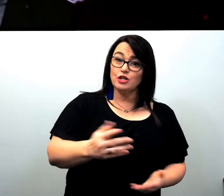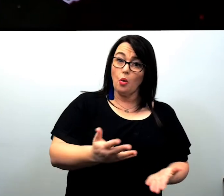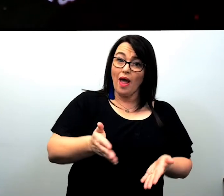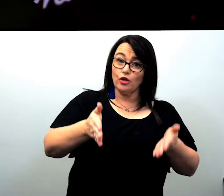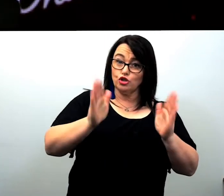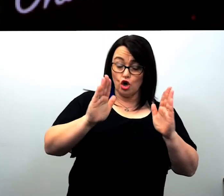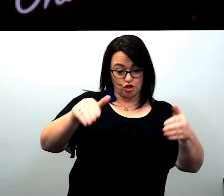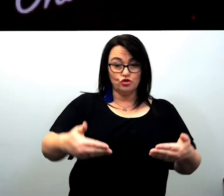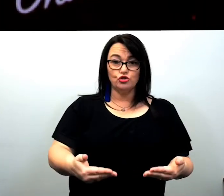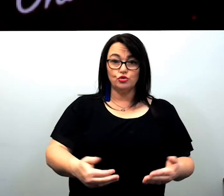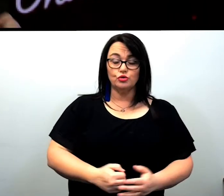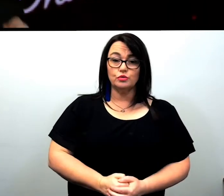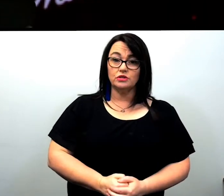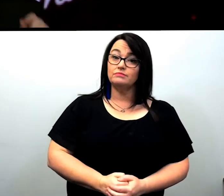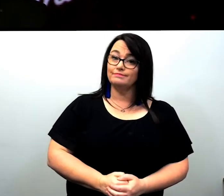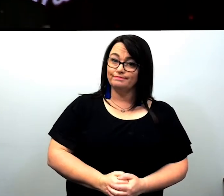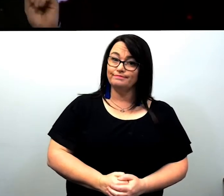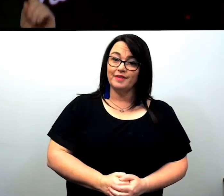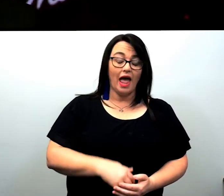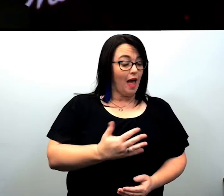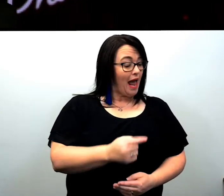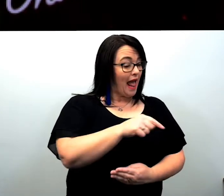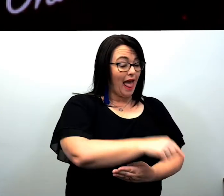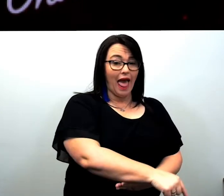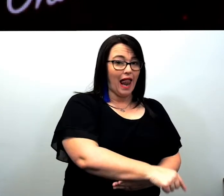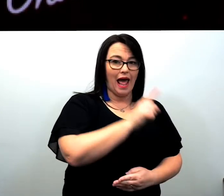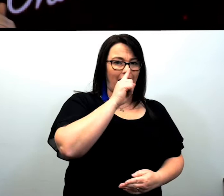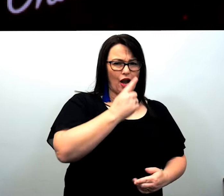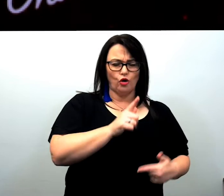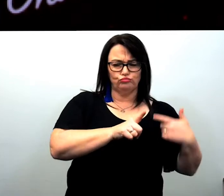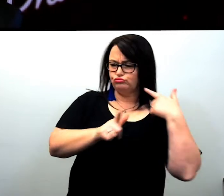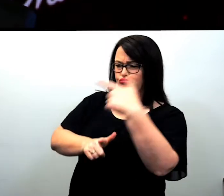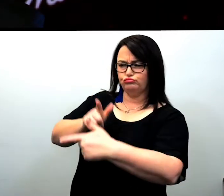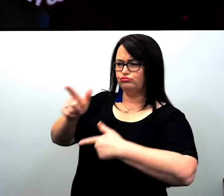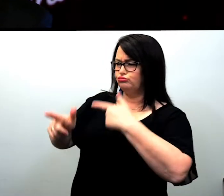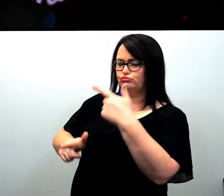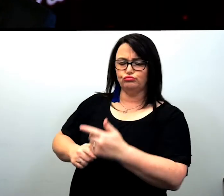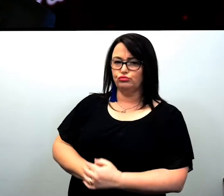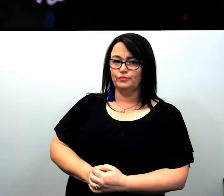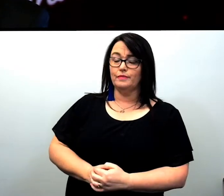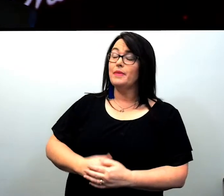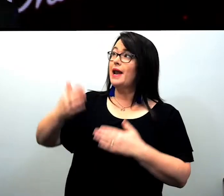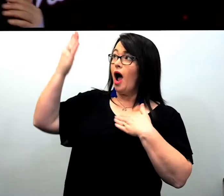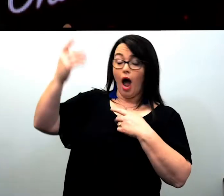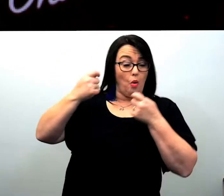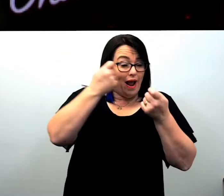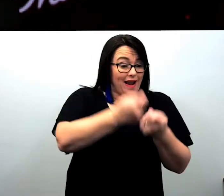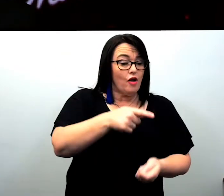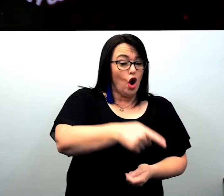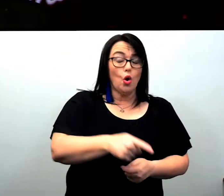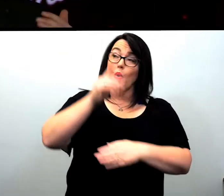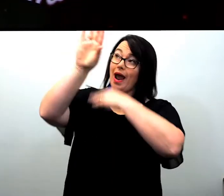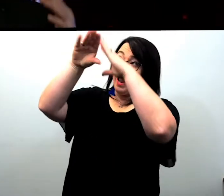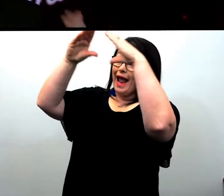then says, and the gates of hell shall not prevail against it. And I will give you the keys of the kingdom of heaven, and whatever you bind on